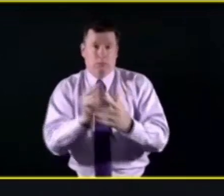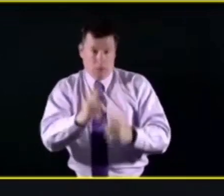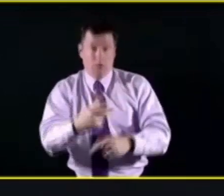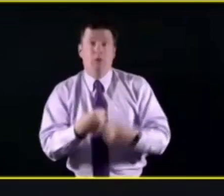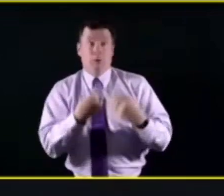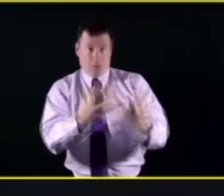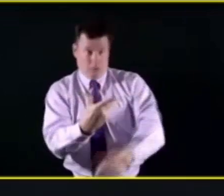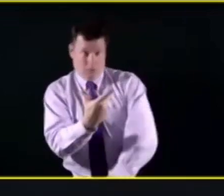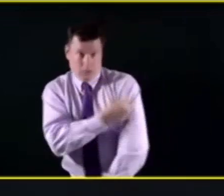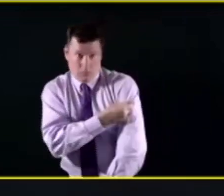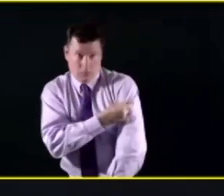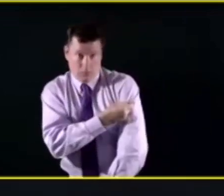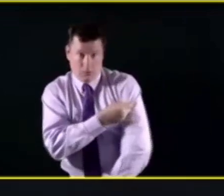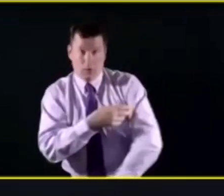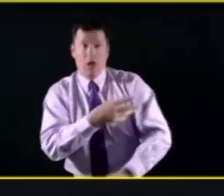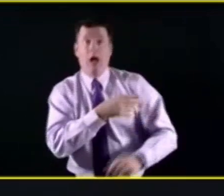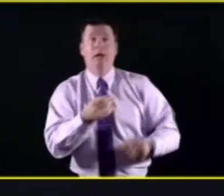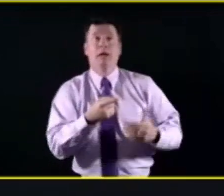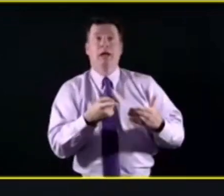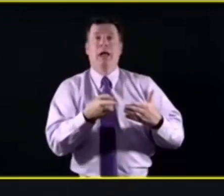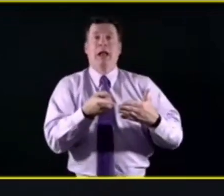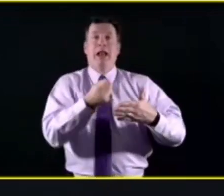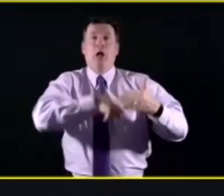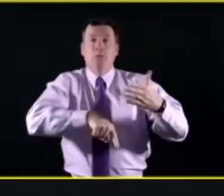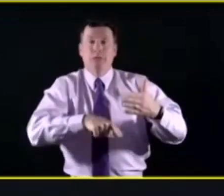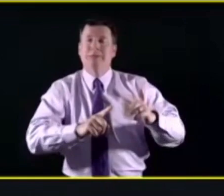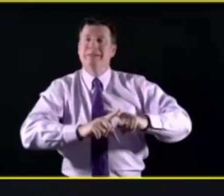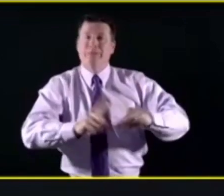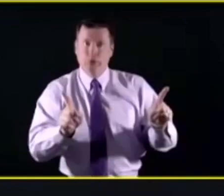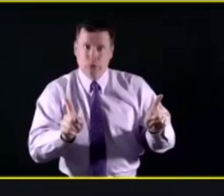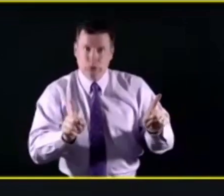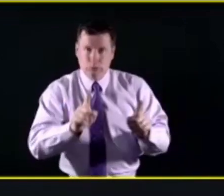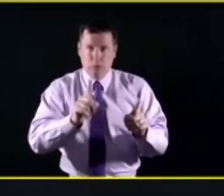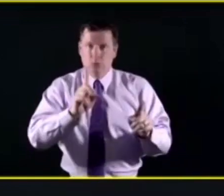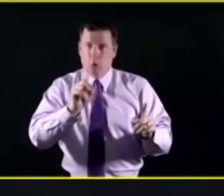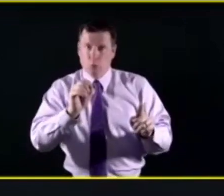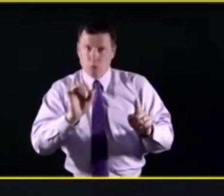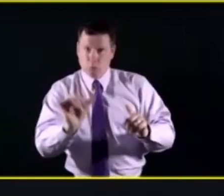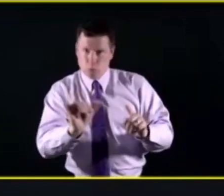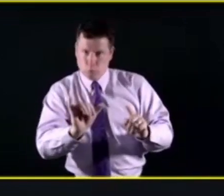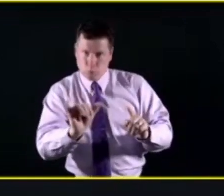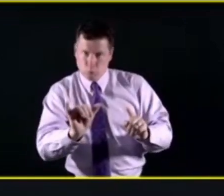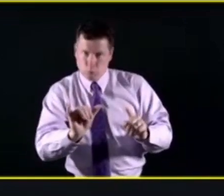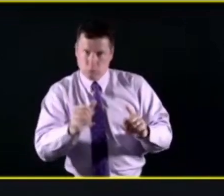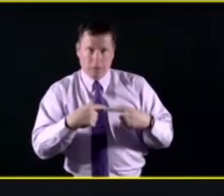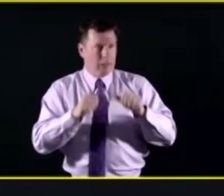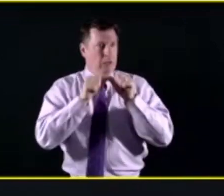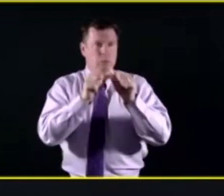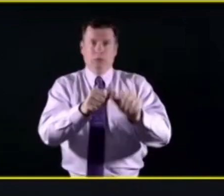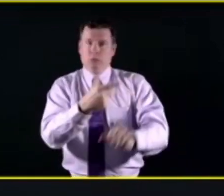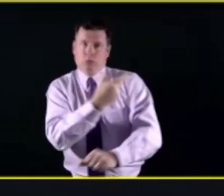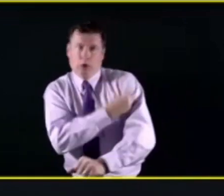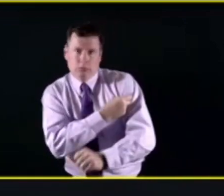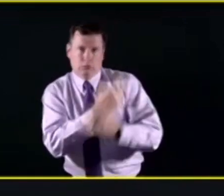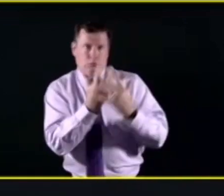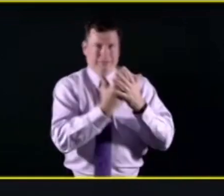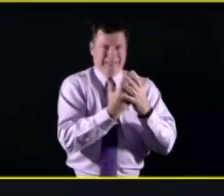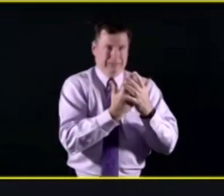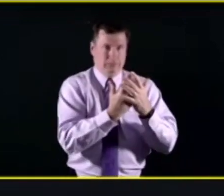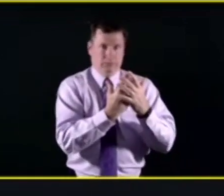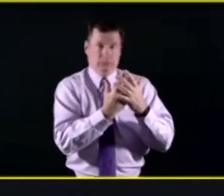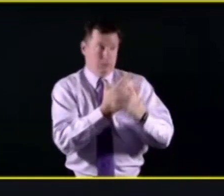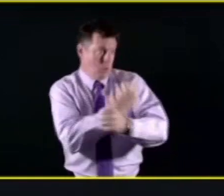will continue to vaccinate individuals and screen individuals. Do you have a follow-up,